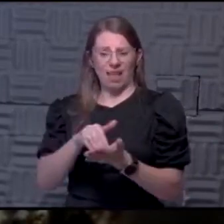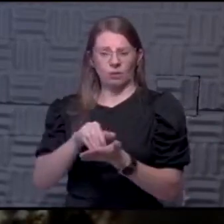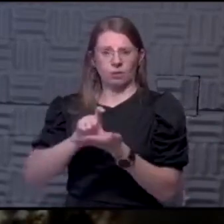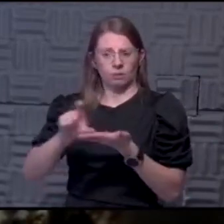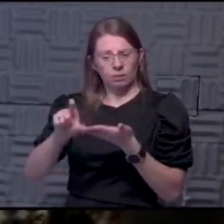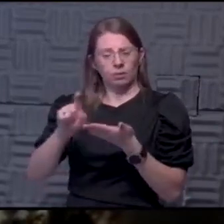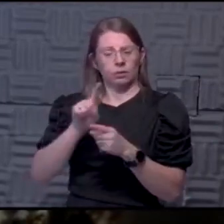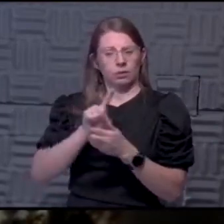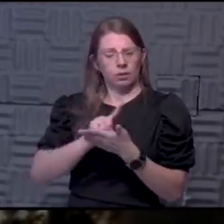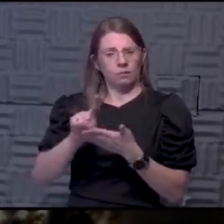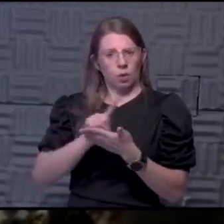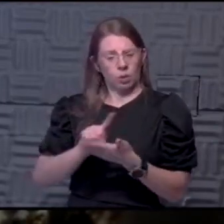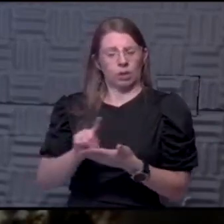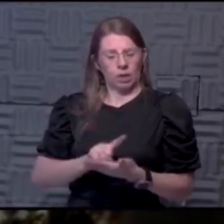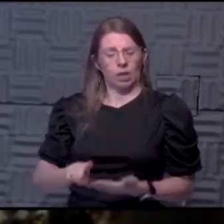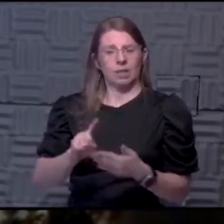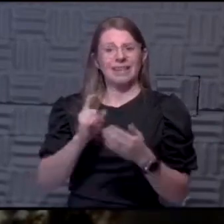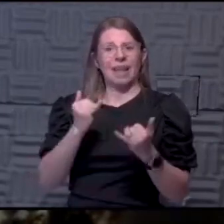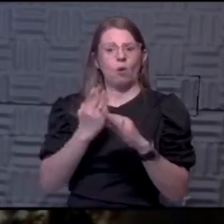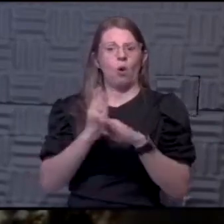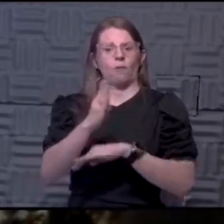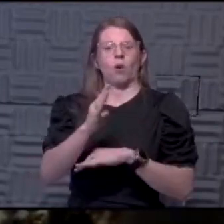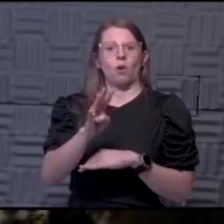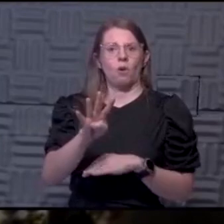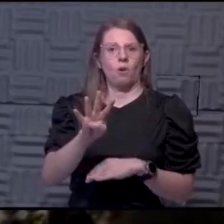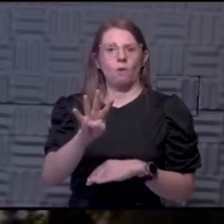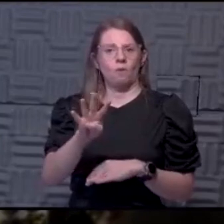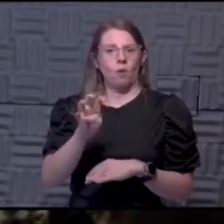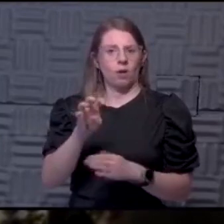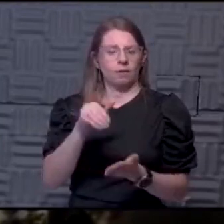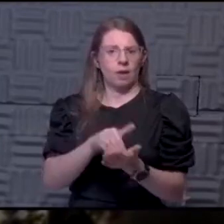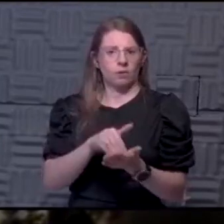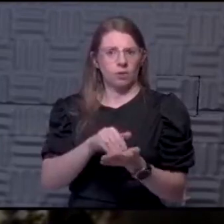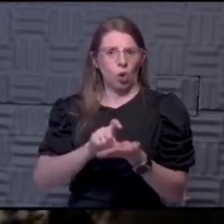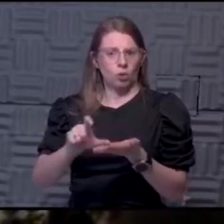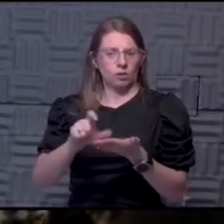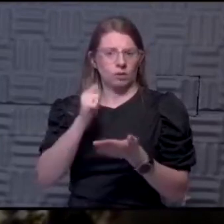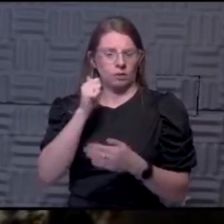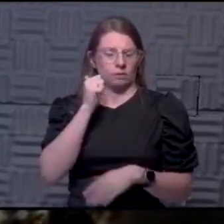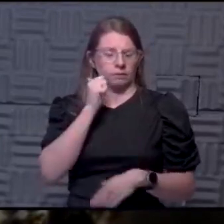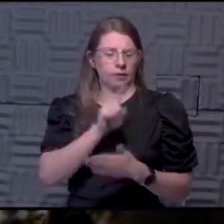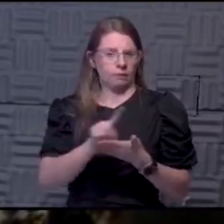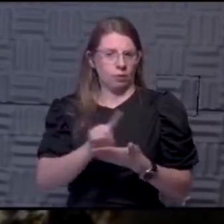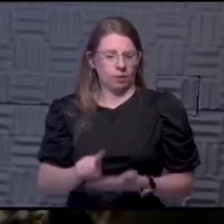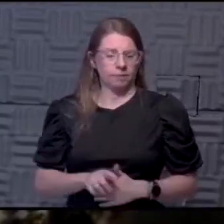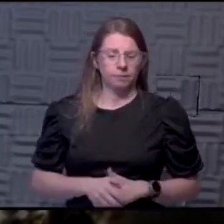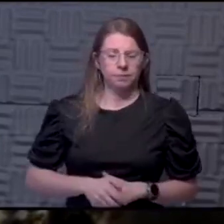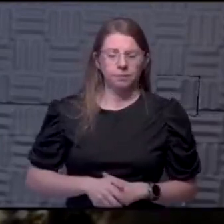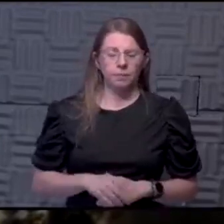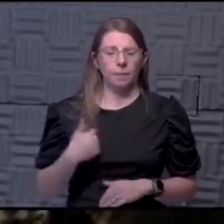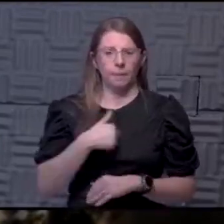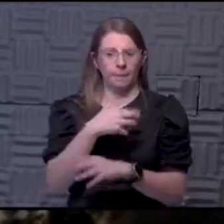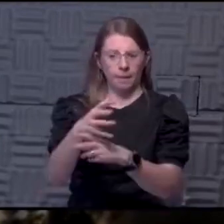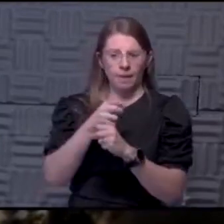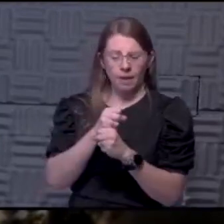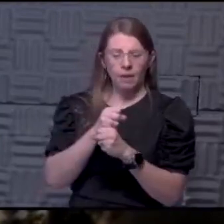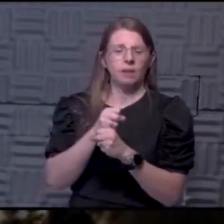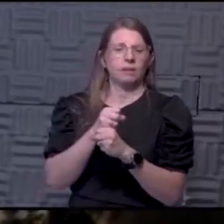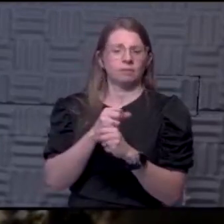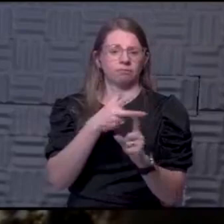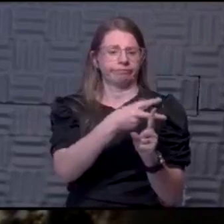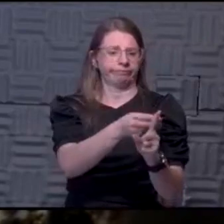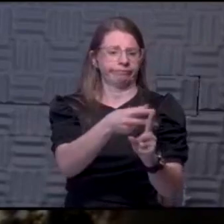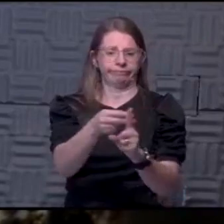week. Now we're over 140,000 doses a week. So we're getting the vaccine into arms,